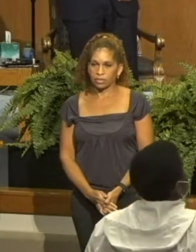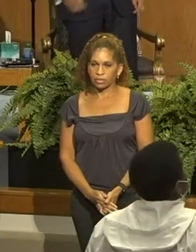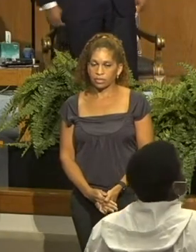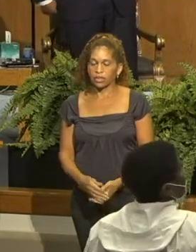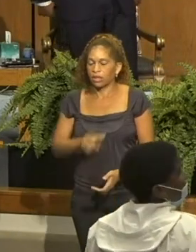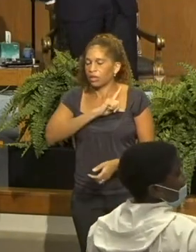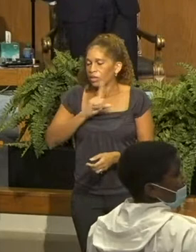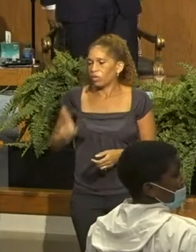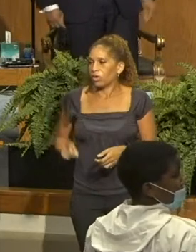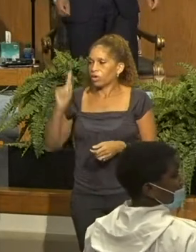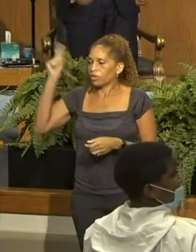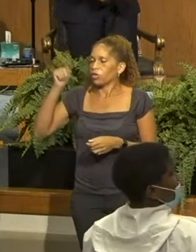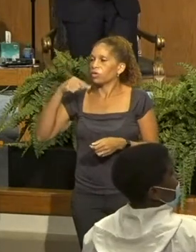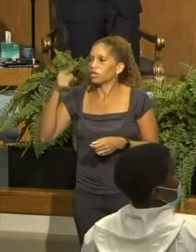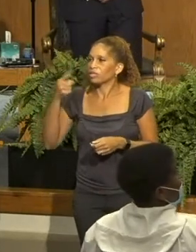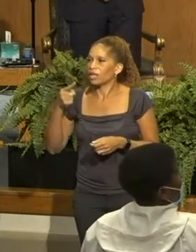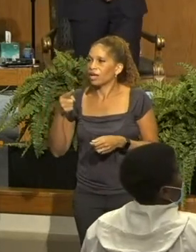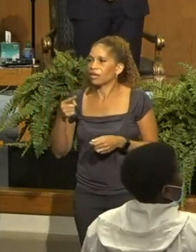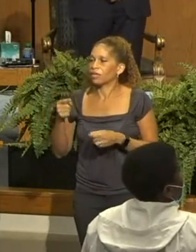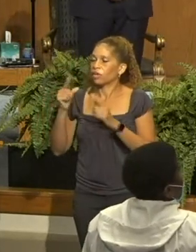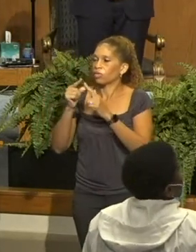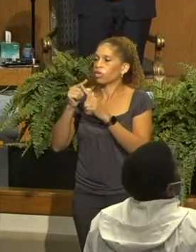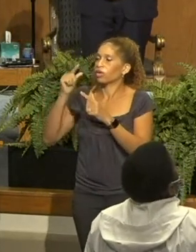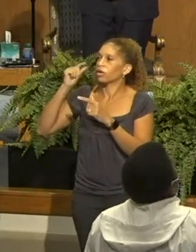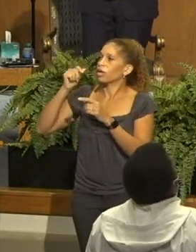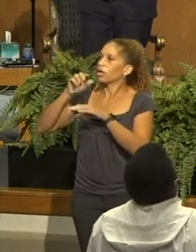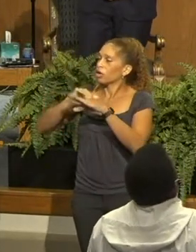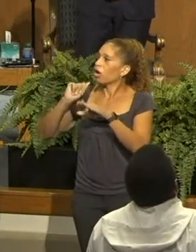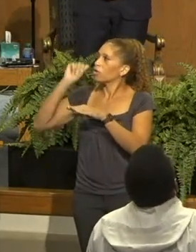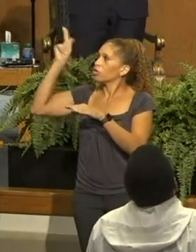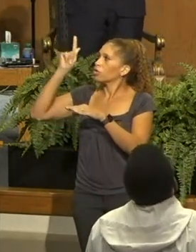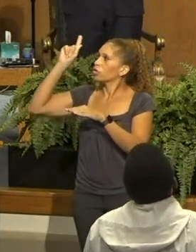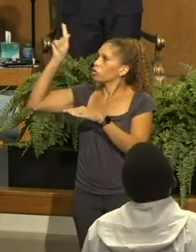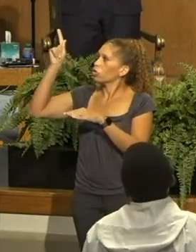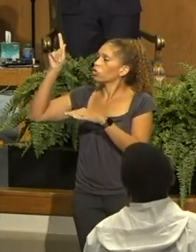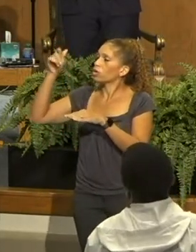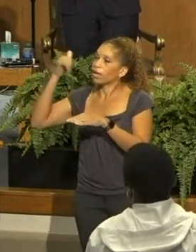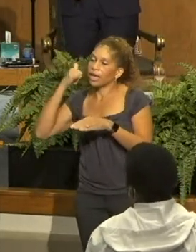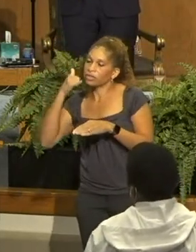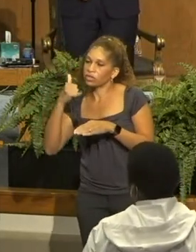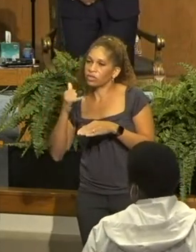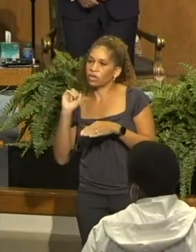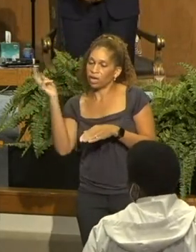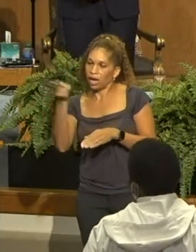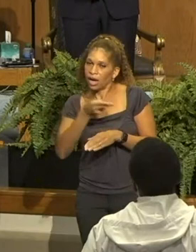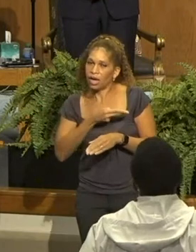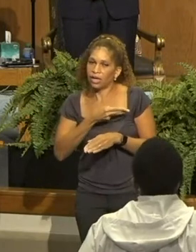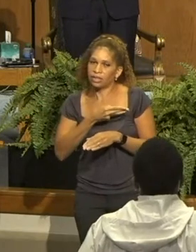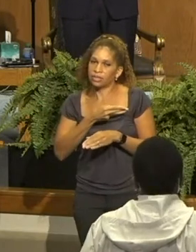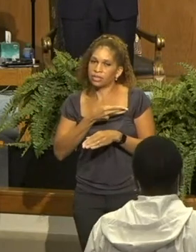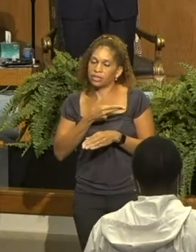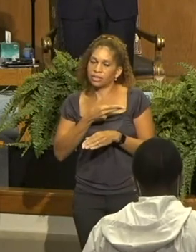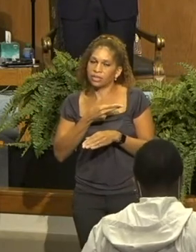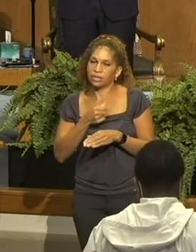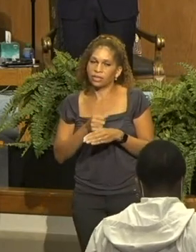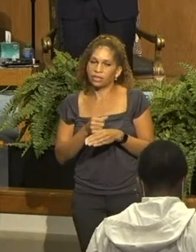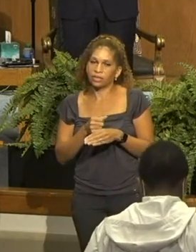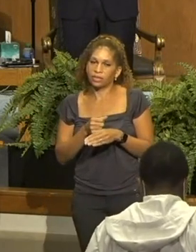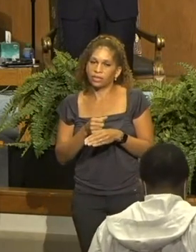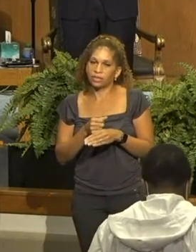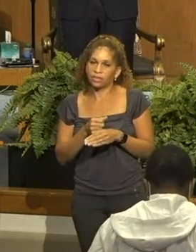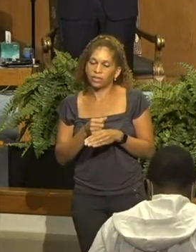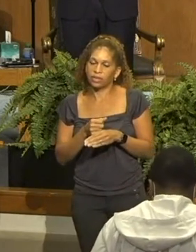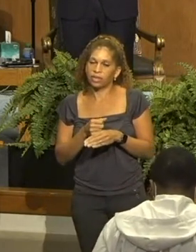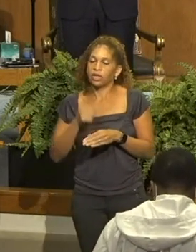Lord, you said in your word to call to you and you will answer us. And you will show us great and mighty things which we've never